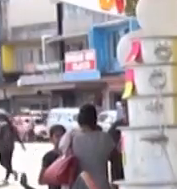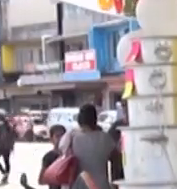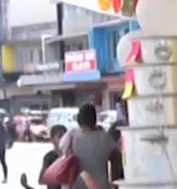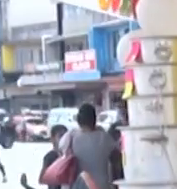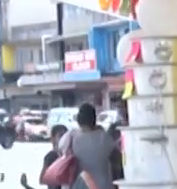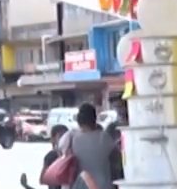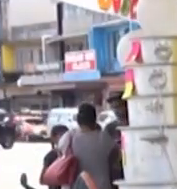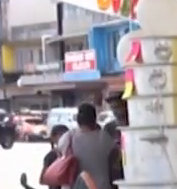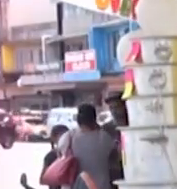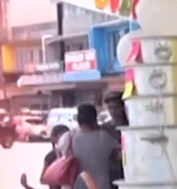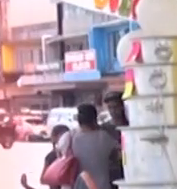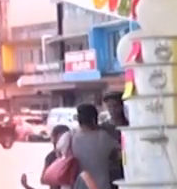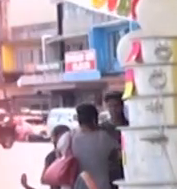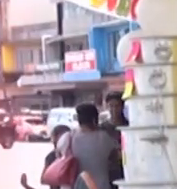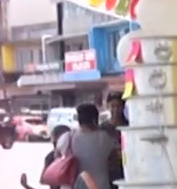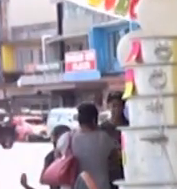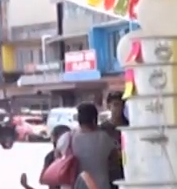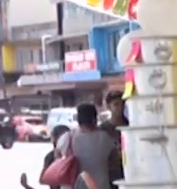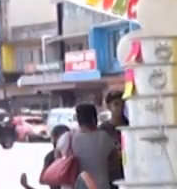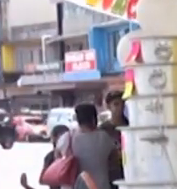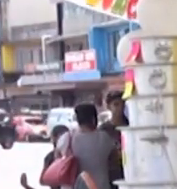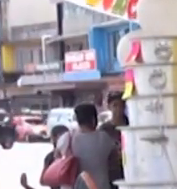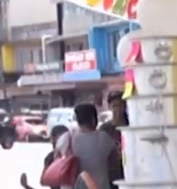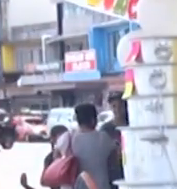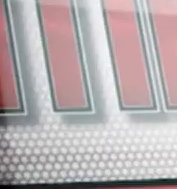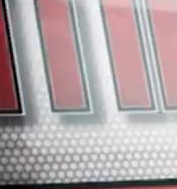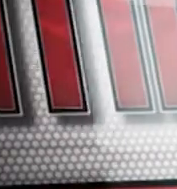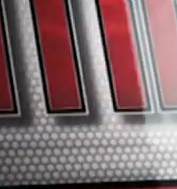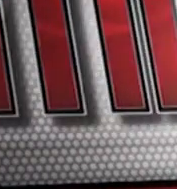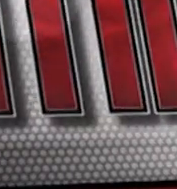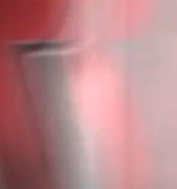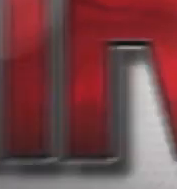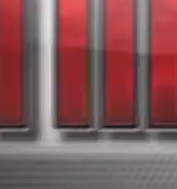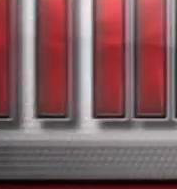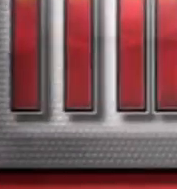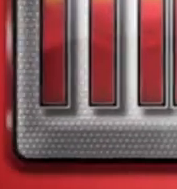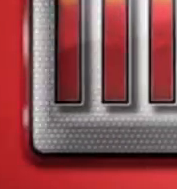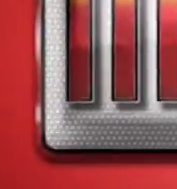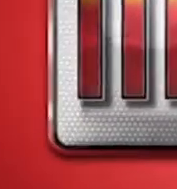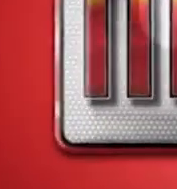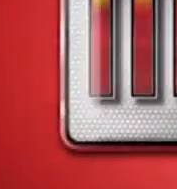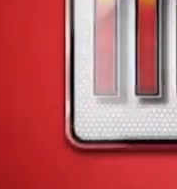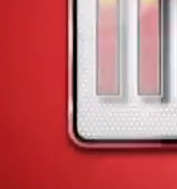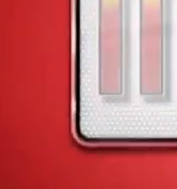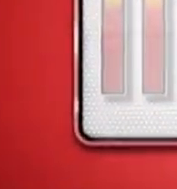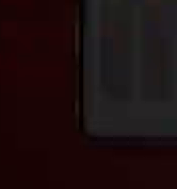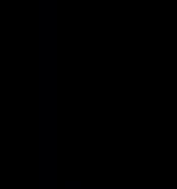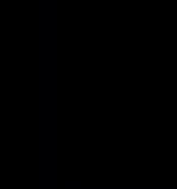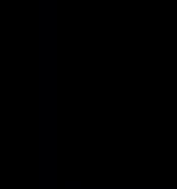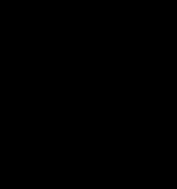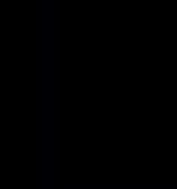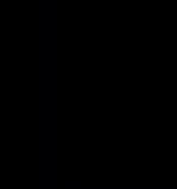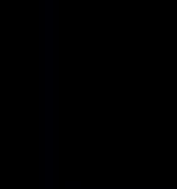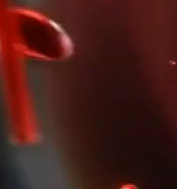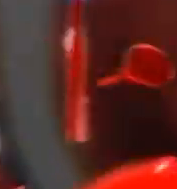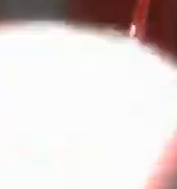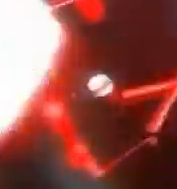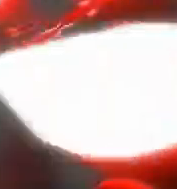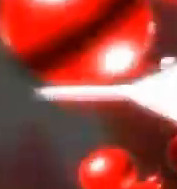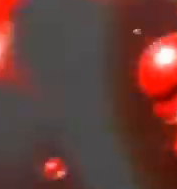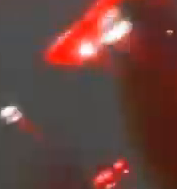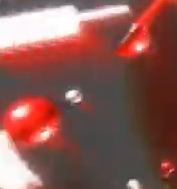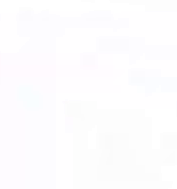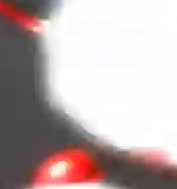My name is Neha and I'm from Karavi, and Mirchi FM, it's hot. Mirchi FM, it's hot.